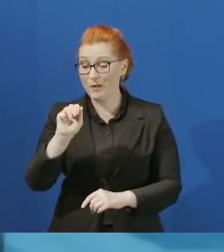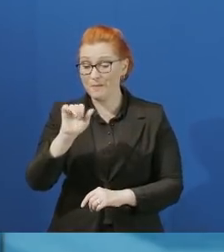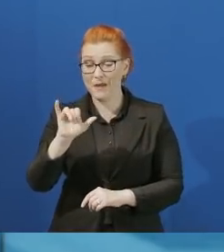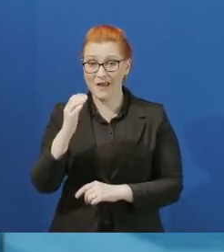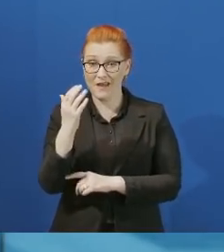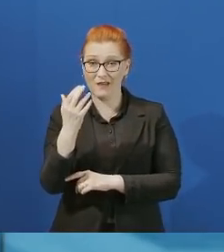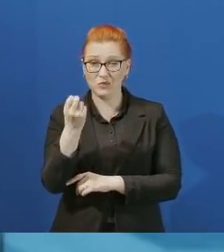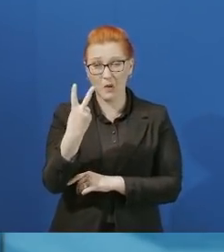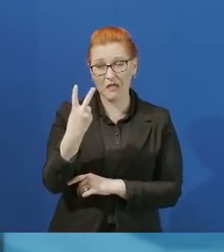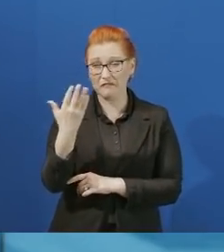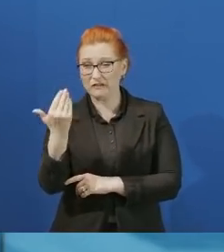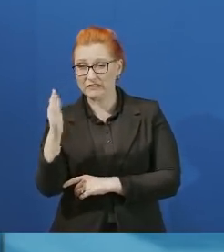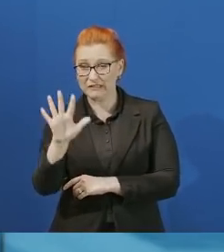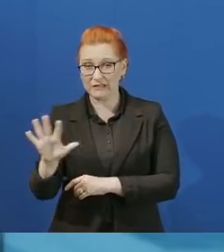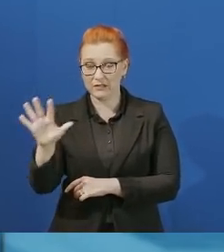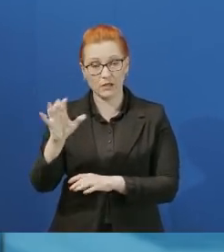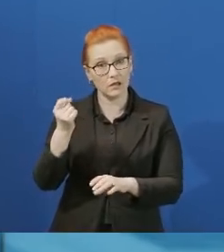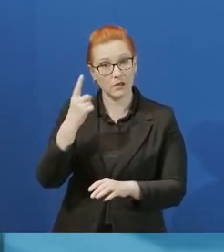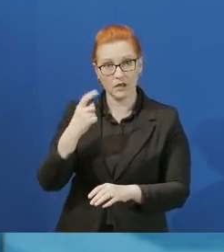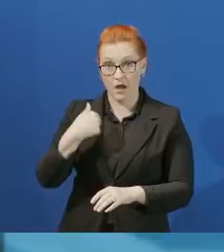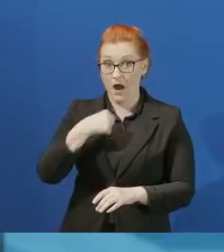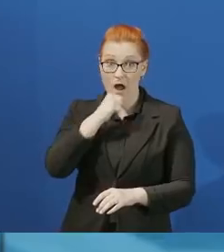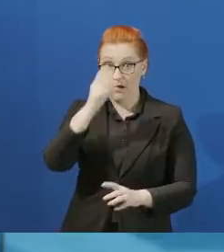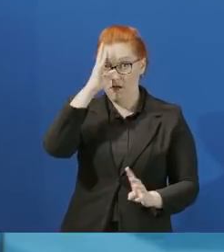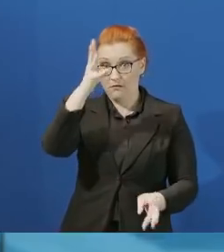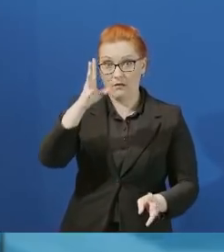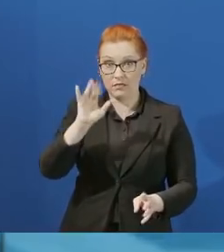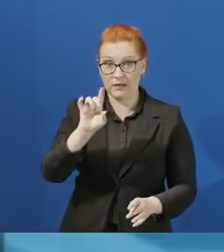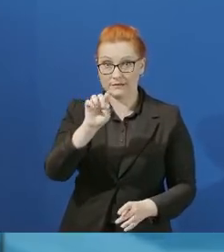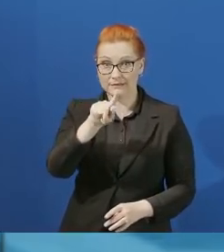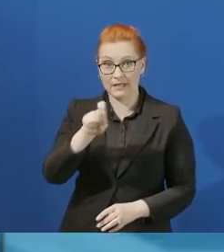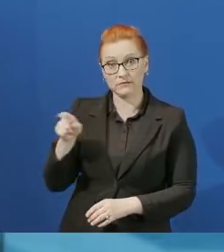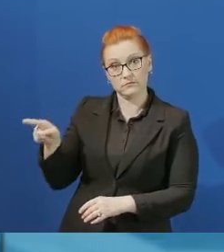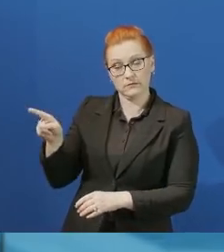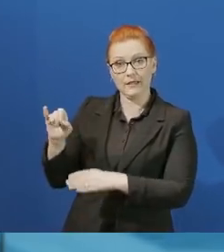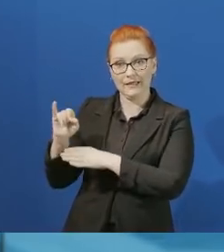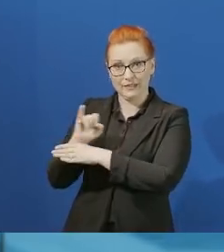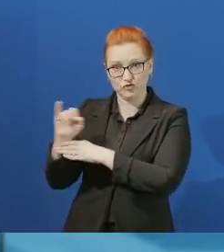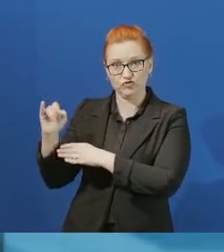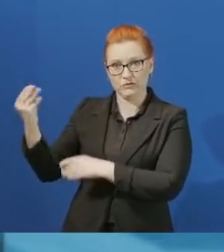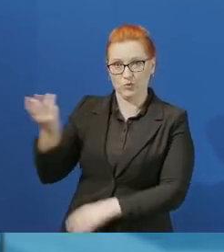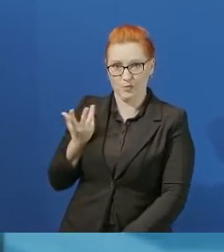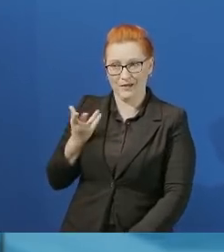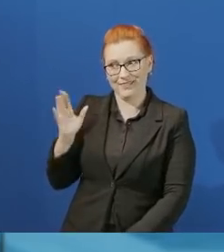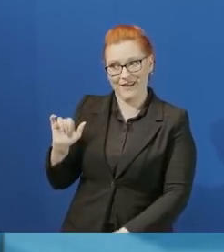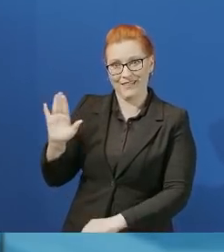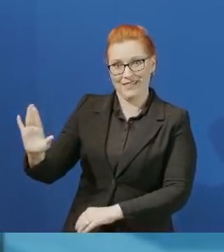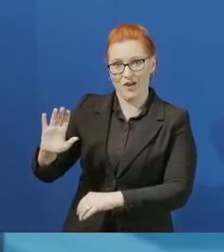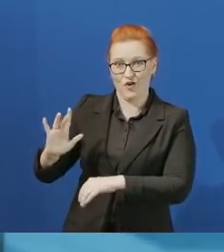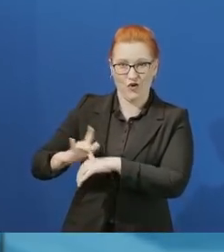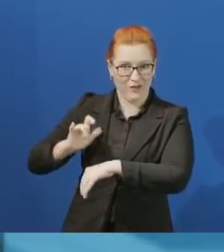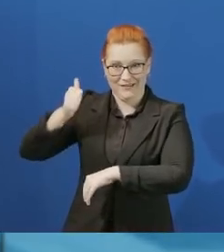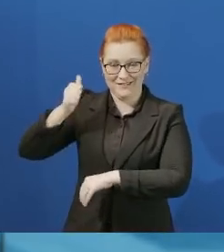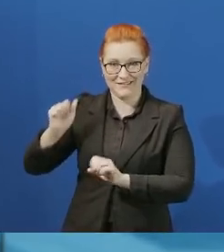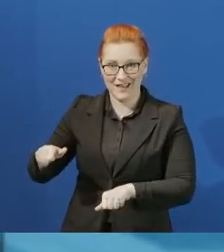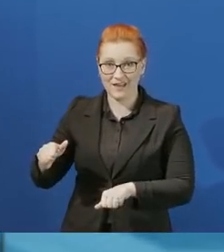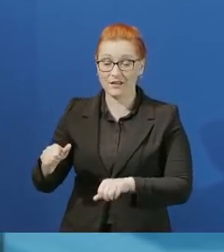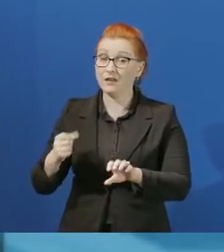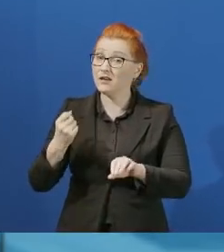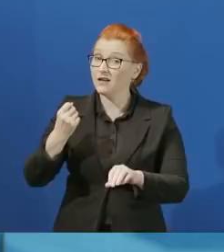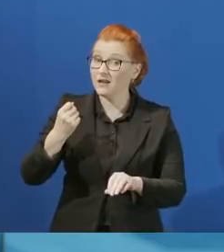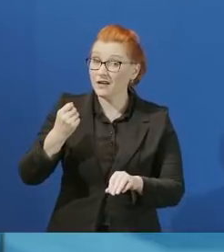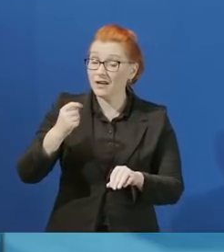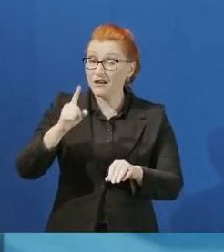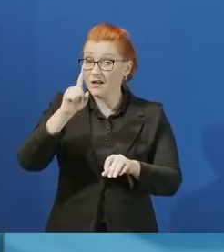and that's according to the industry. I would like to be there. It's aspirational, and it's possible.